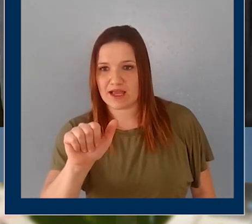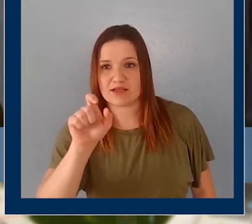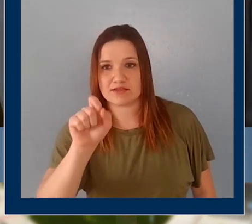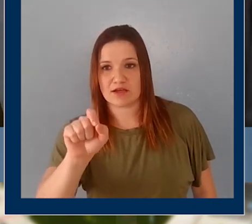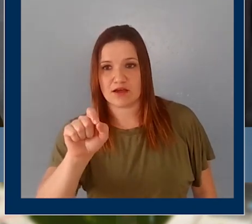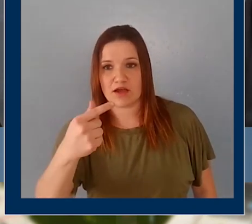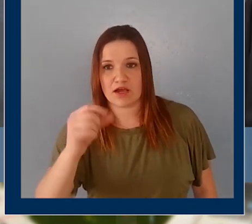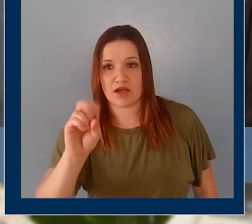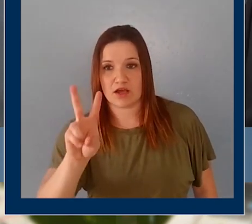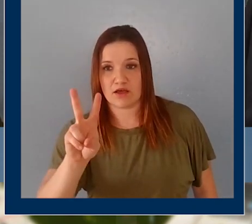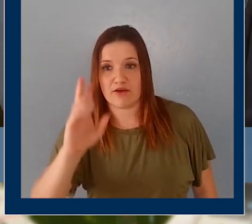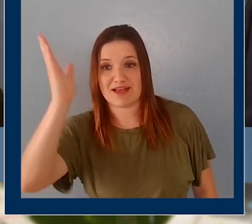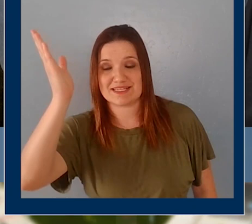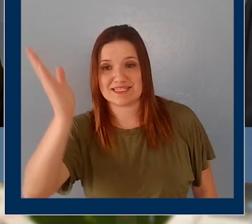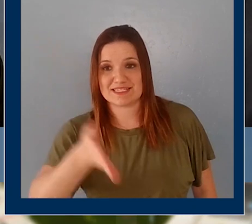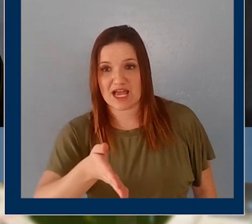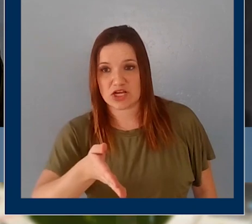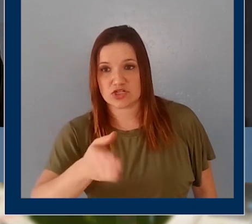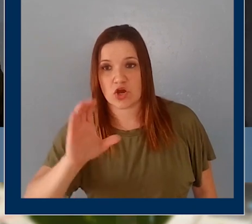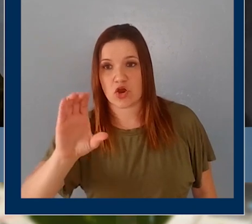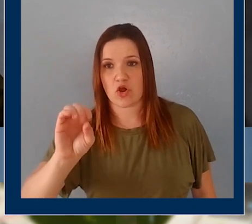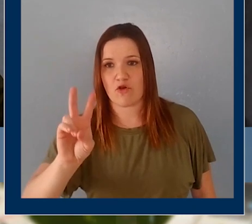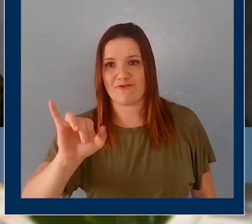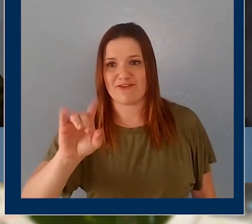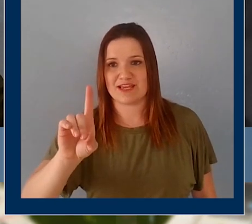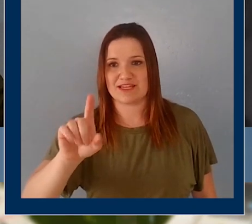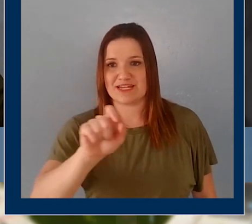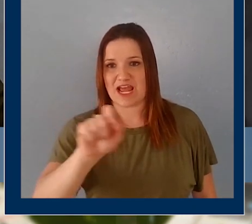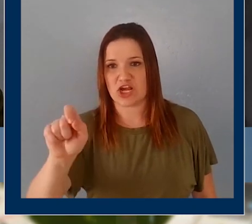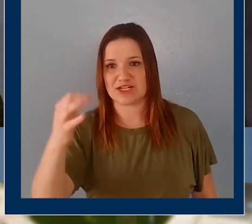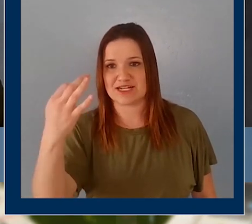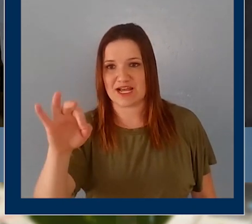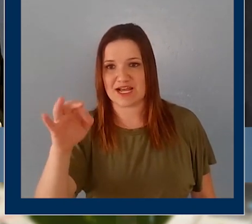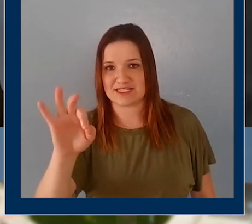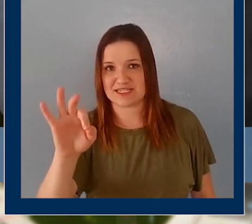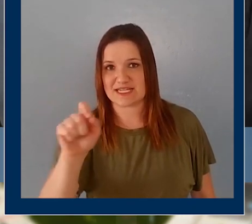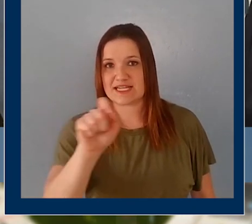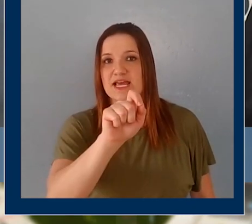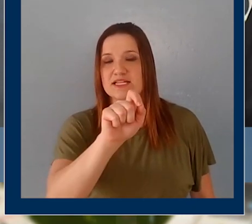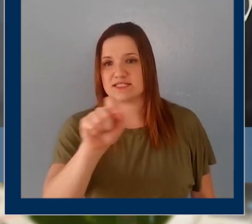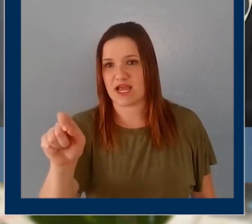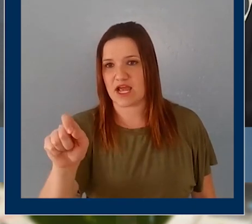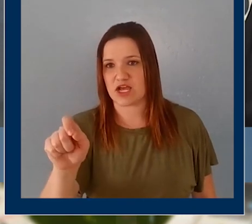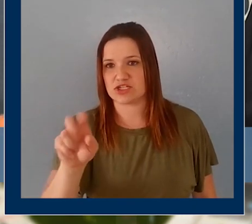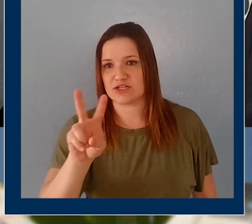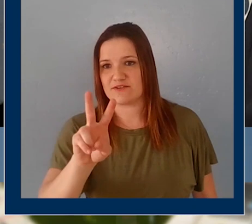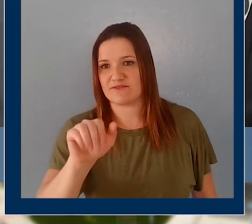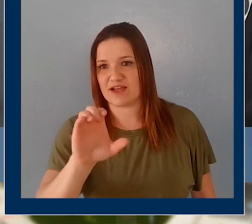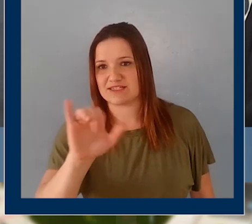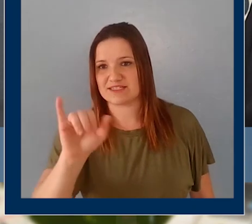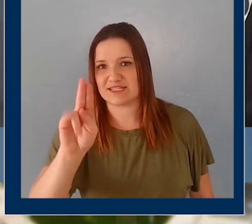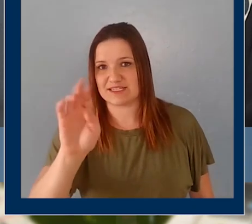covid-19.county.ca.gov/COVID-19-vaccine. Okay, perfect. All right. So we talking about it, we've kind of had a little fun laughing, but